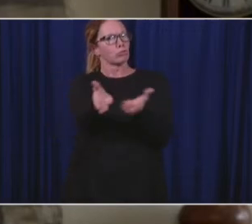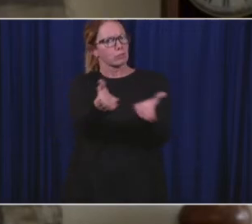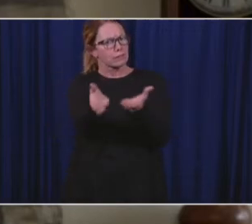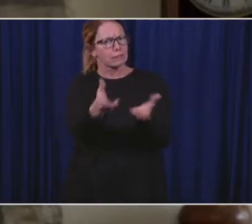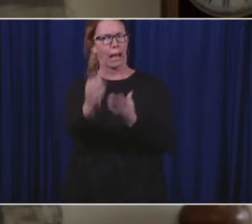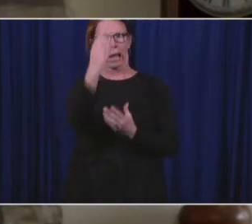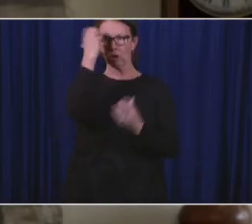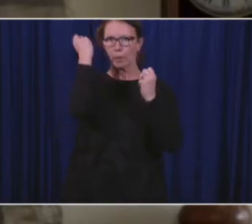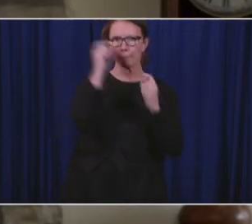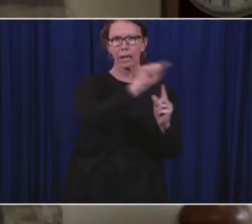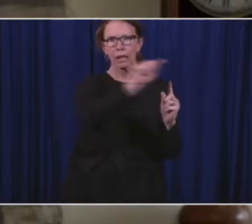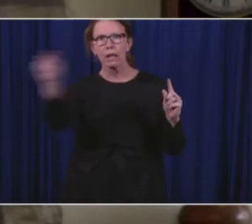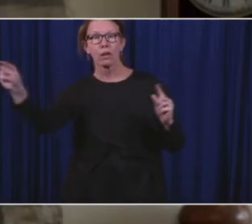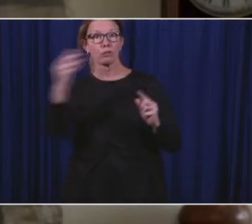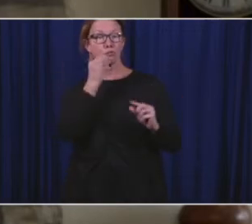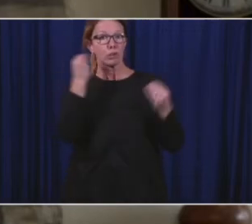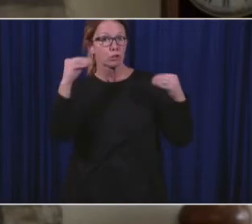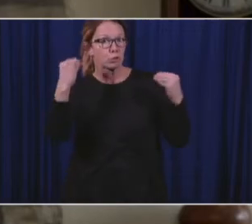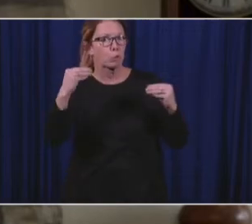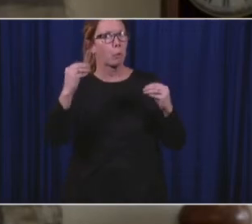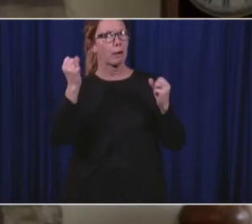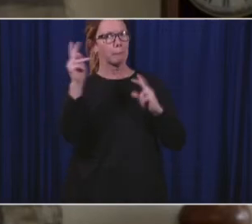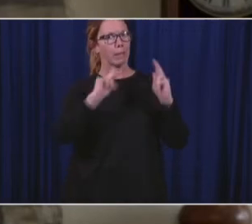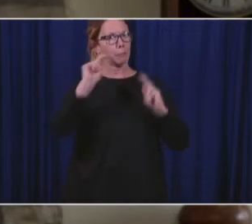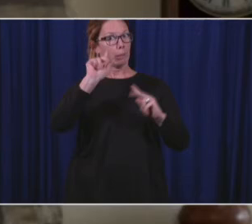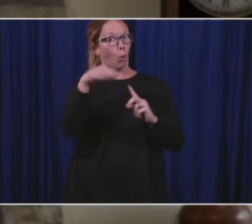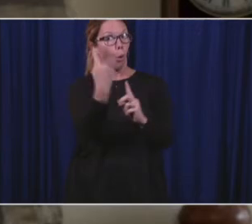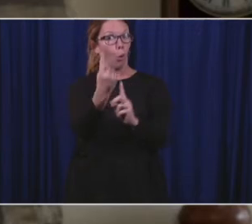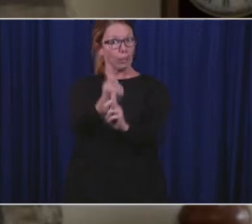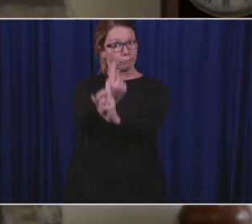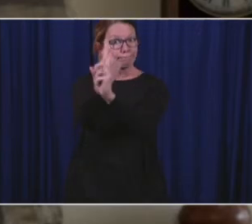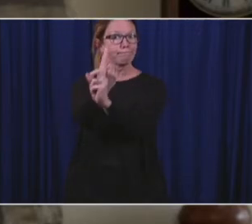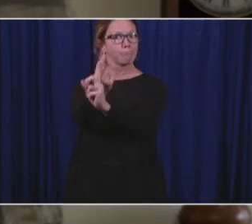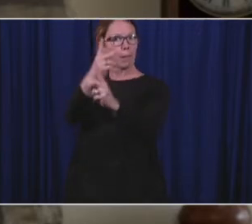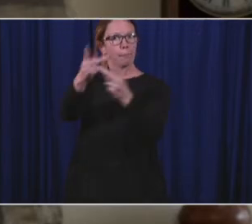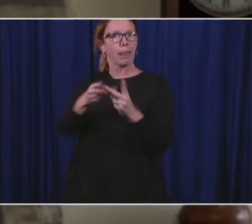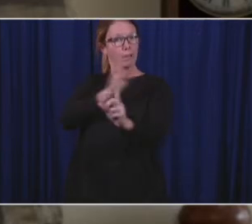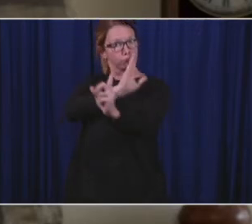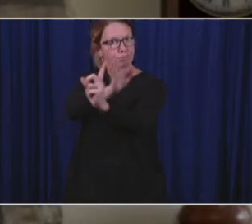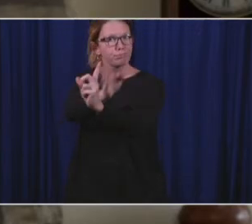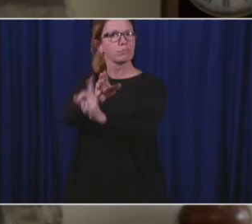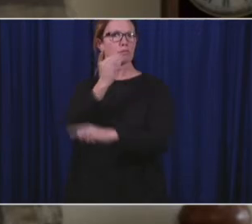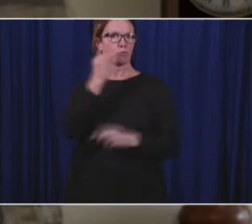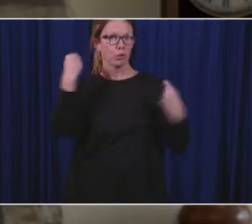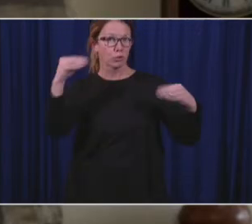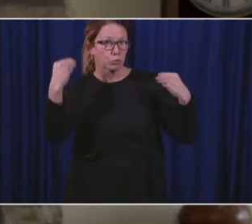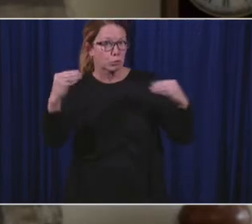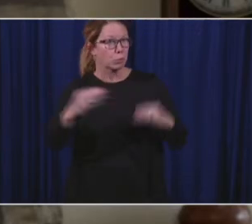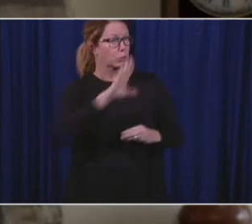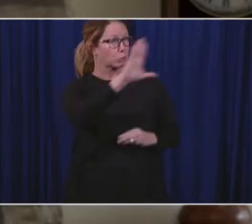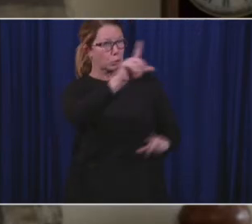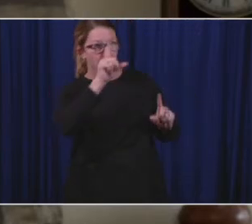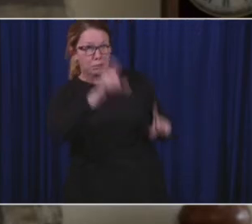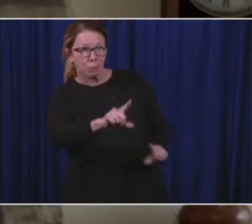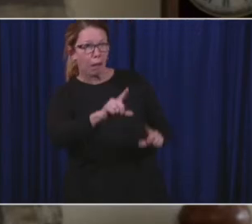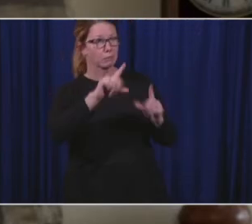grocery store is the only place that they go to these days. And if you've been receiving pressure from them, what is your